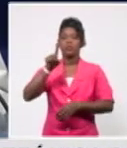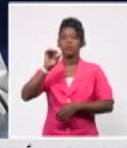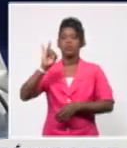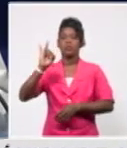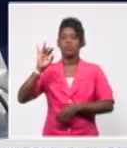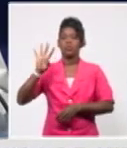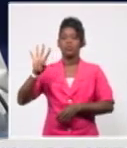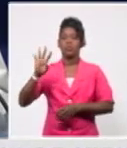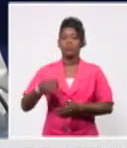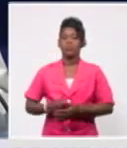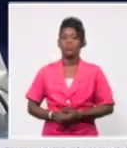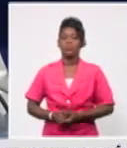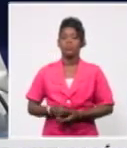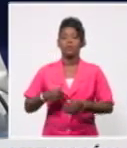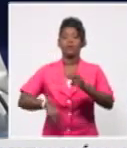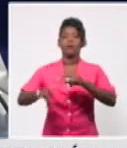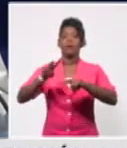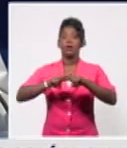237 from Cienfuegos,